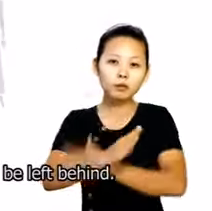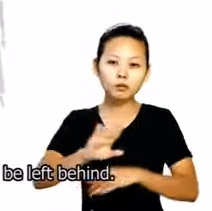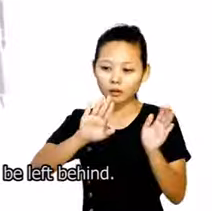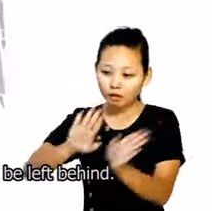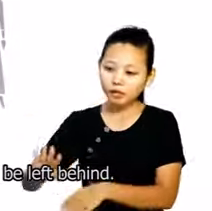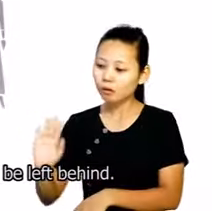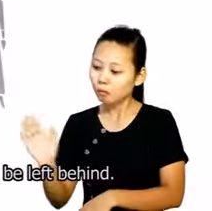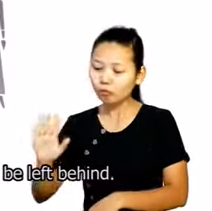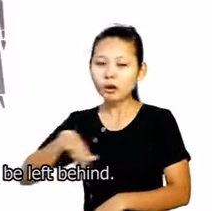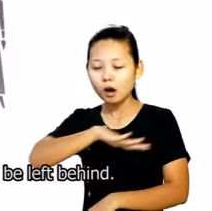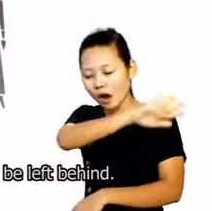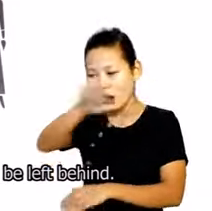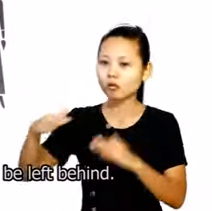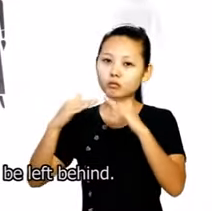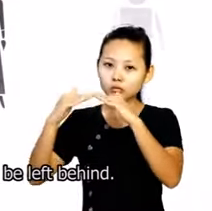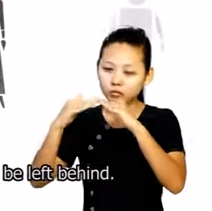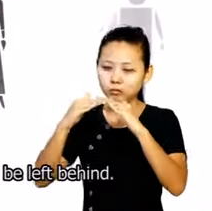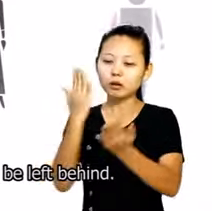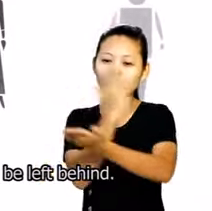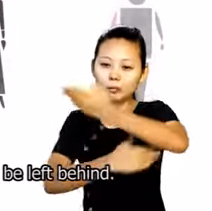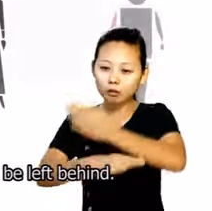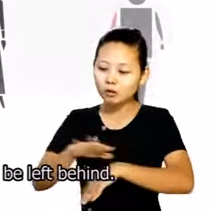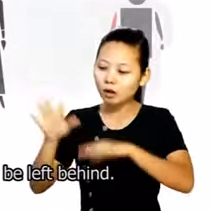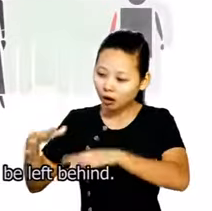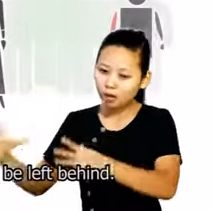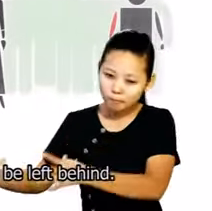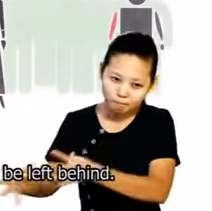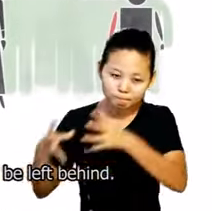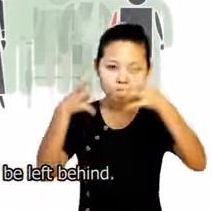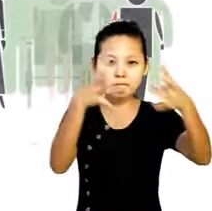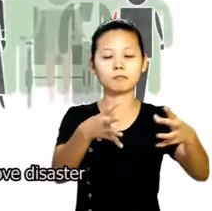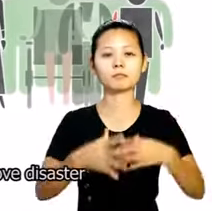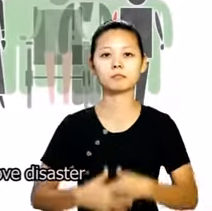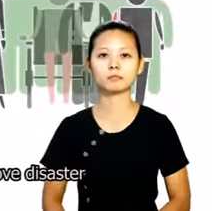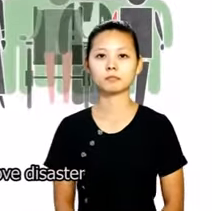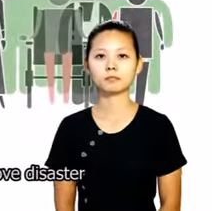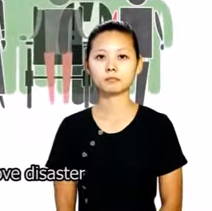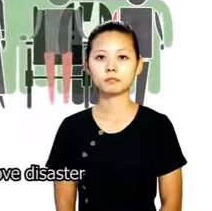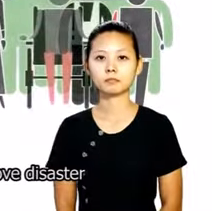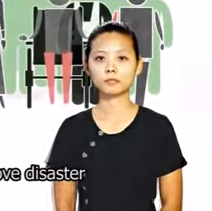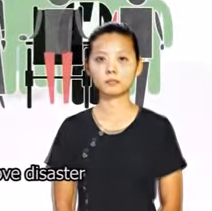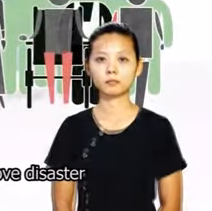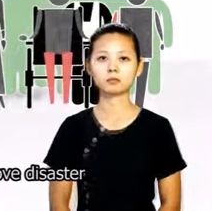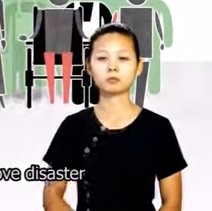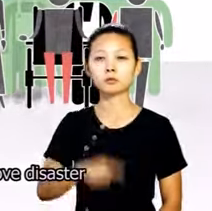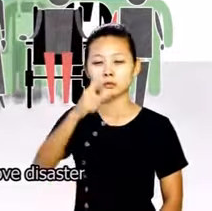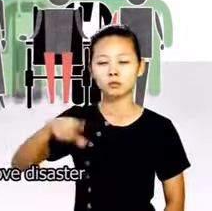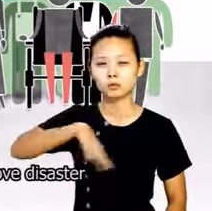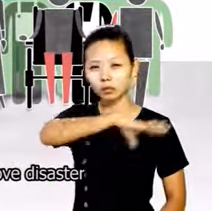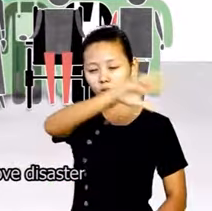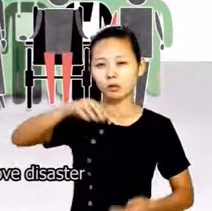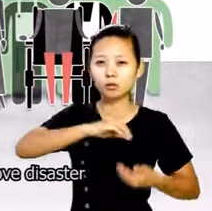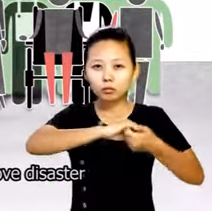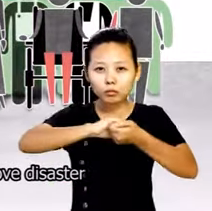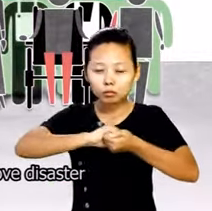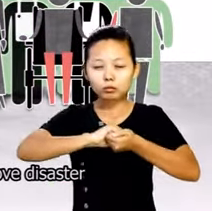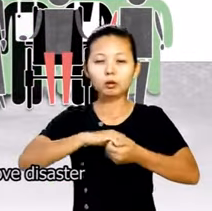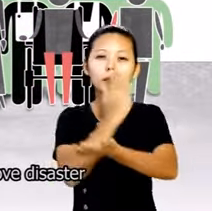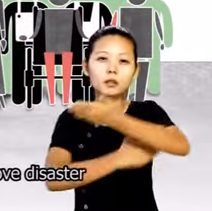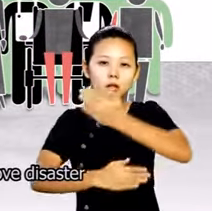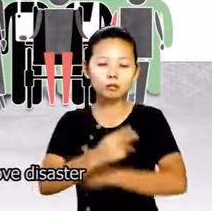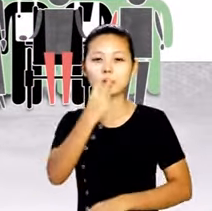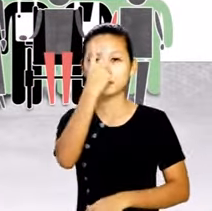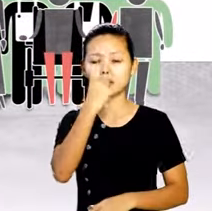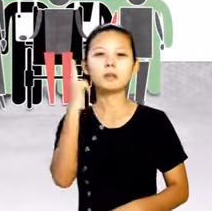When disaster happens, no one should be left behind. Ensuring active participation can